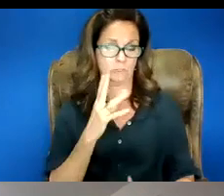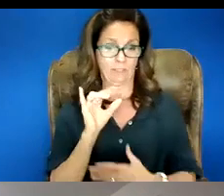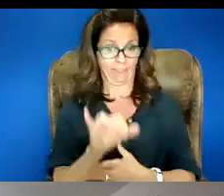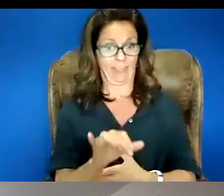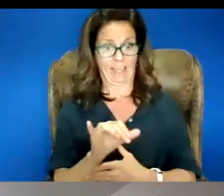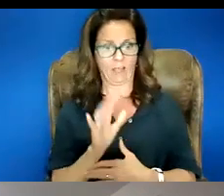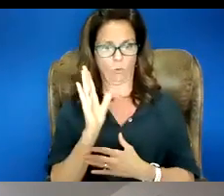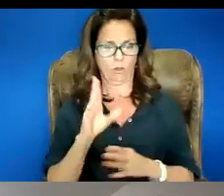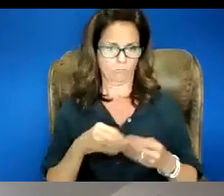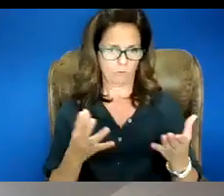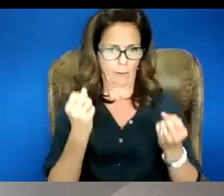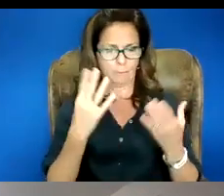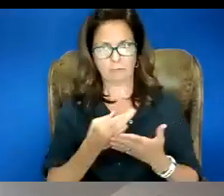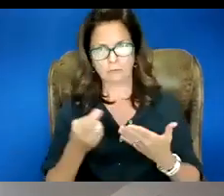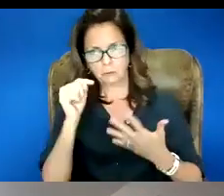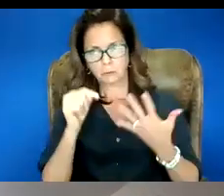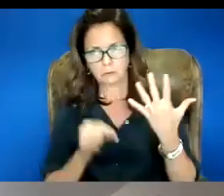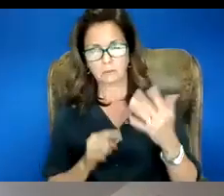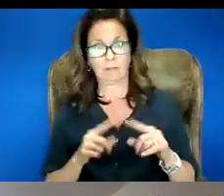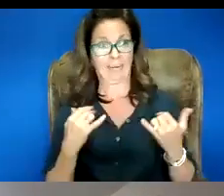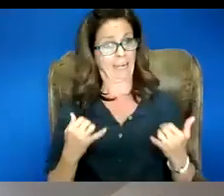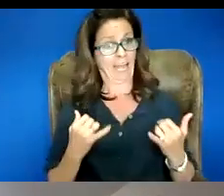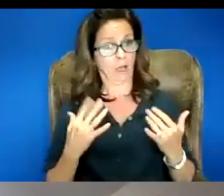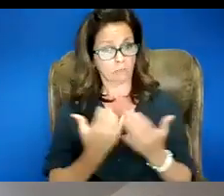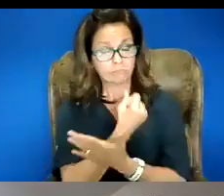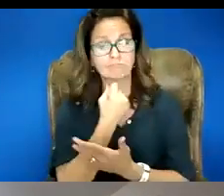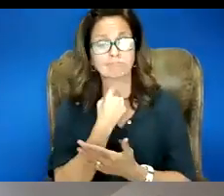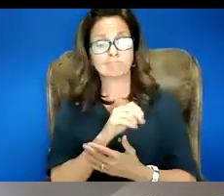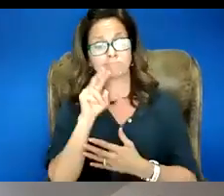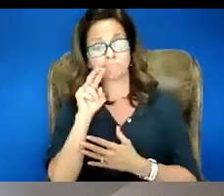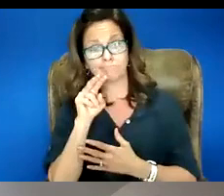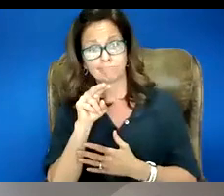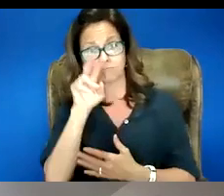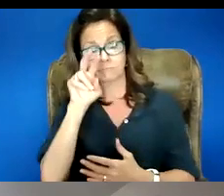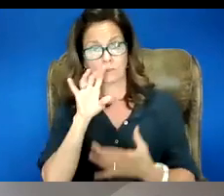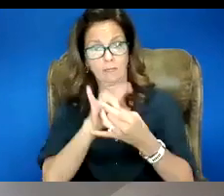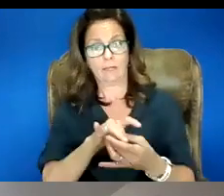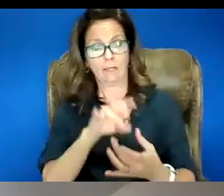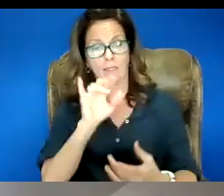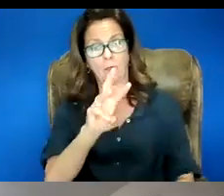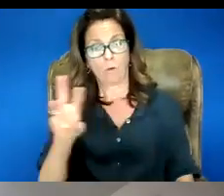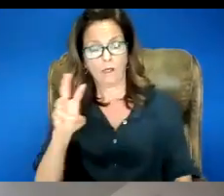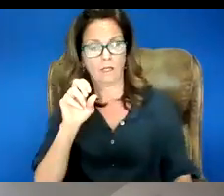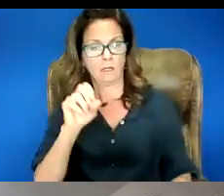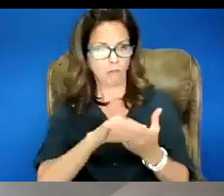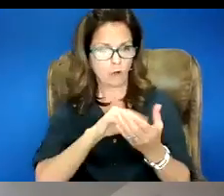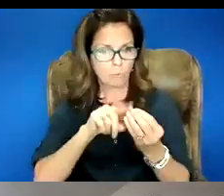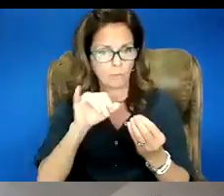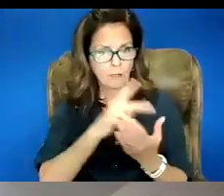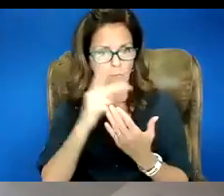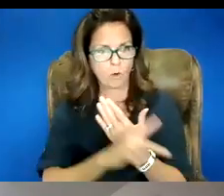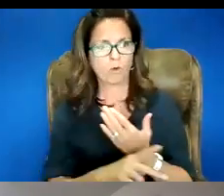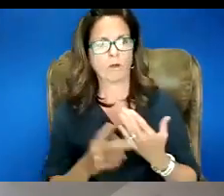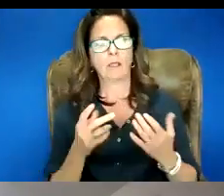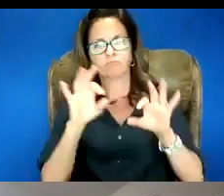resources. But for now, you can go to that website, learn about the program, and that enrollment link is there. Or if you just want to, if